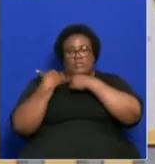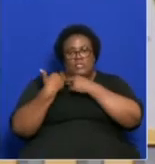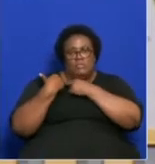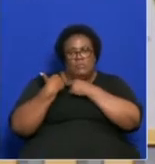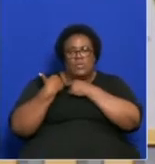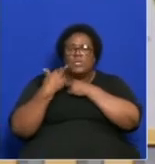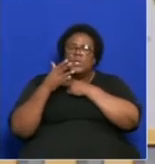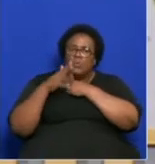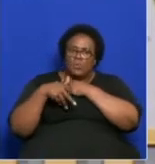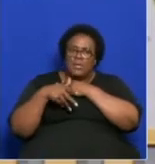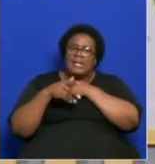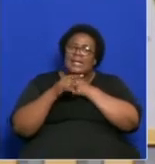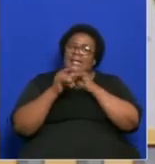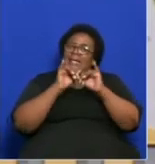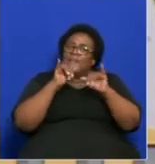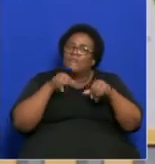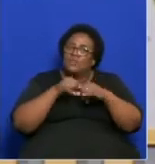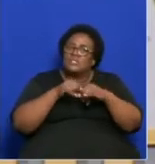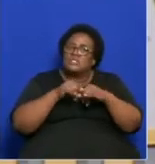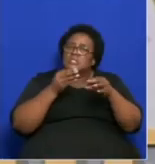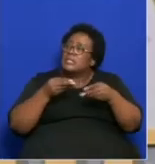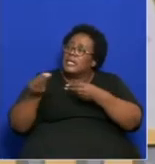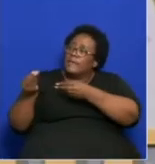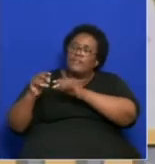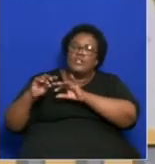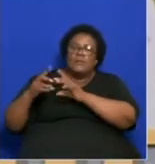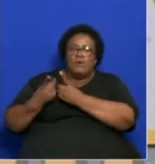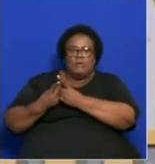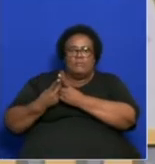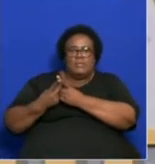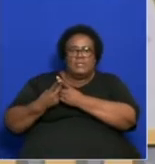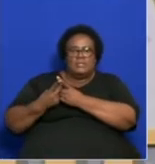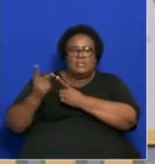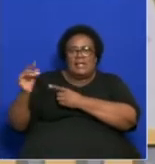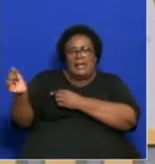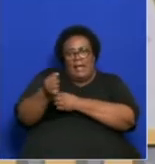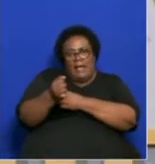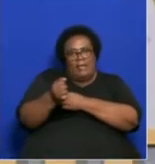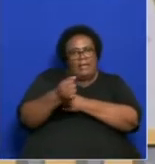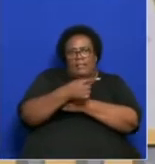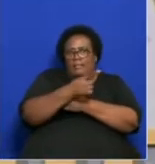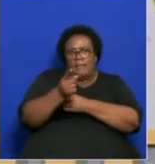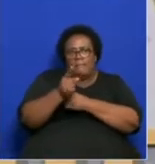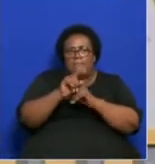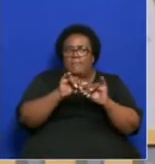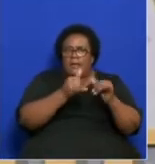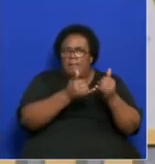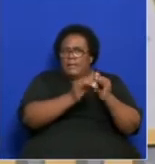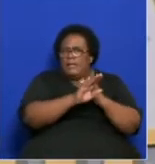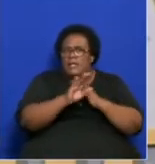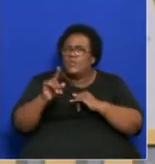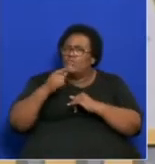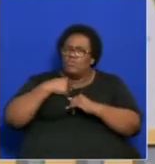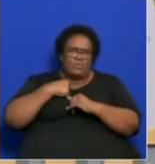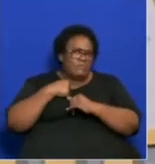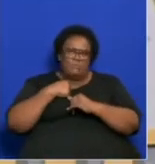to the department concerned, not me, right? But the catch with